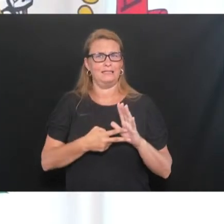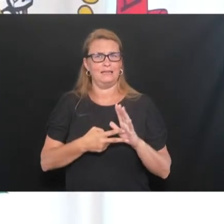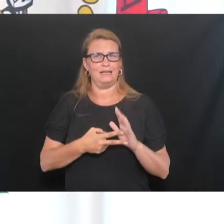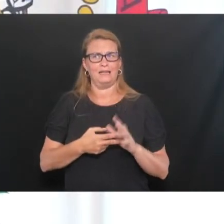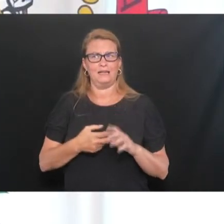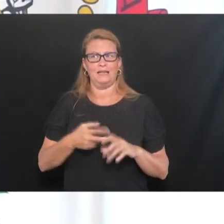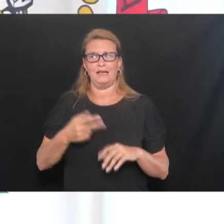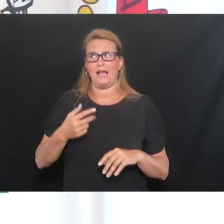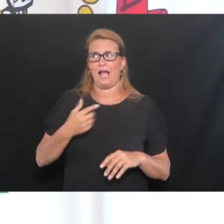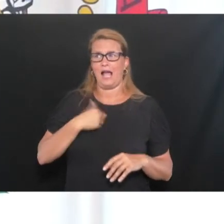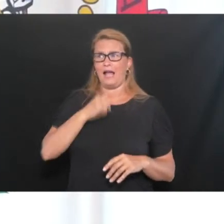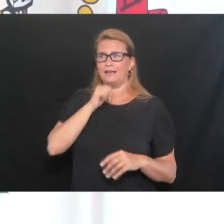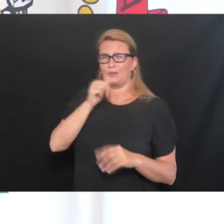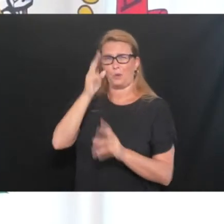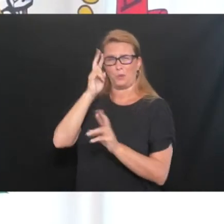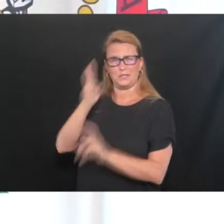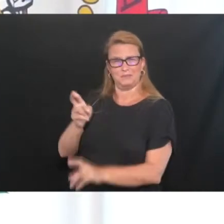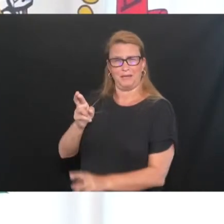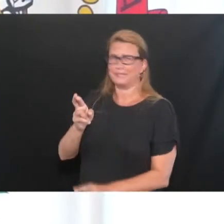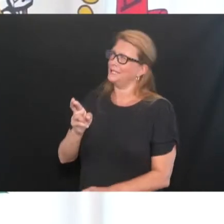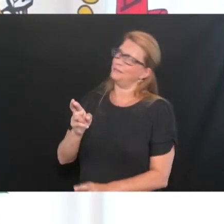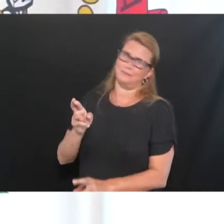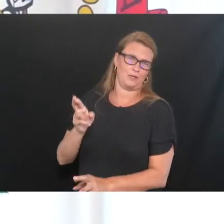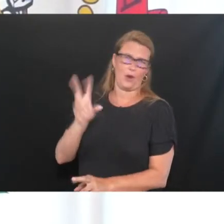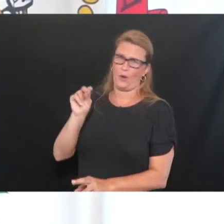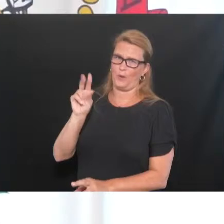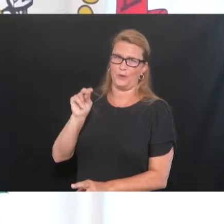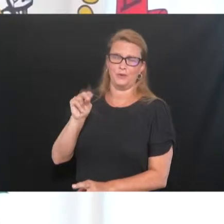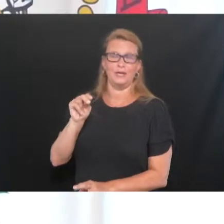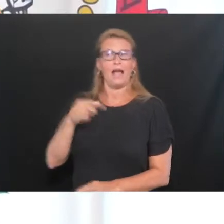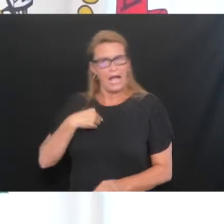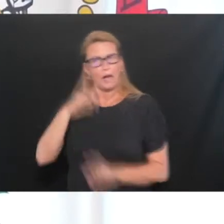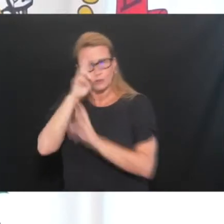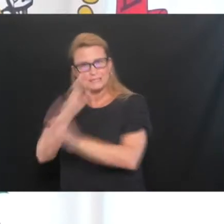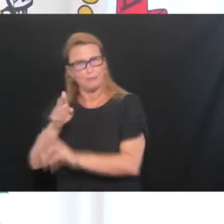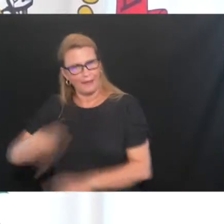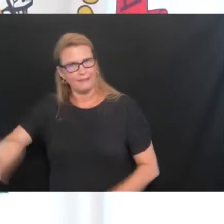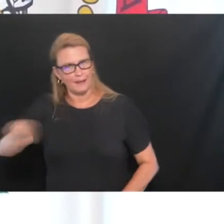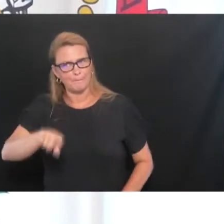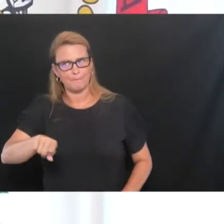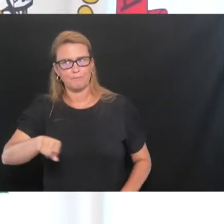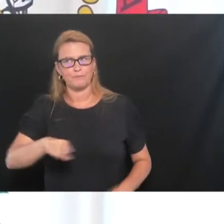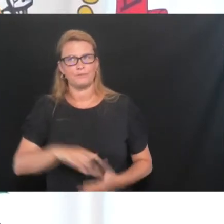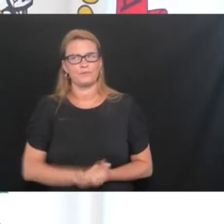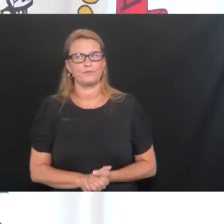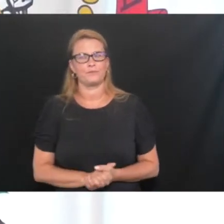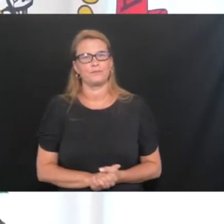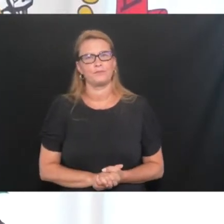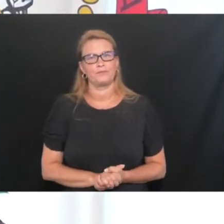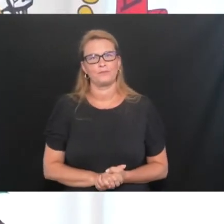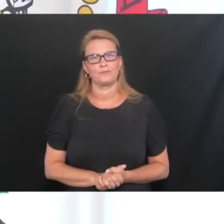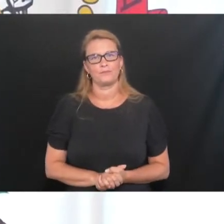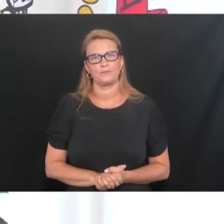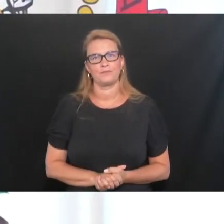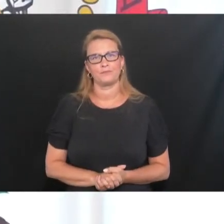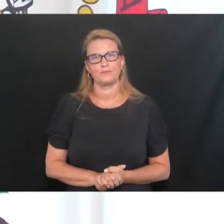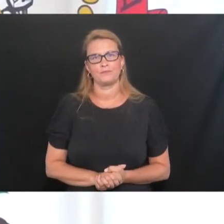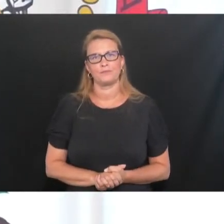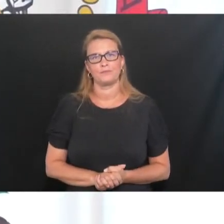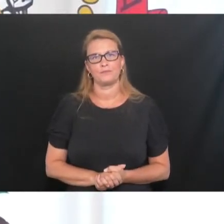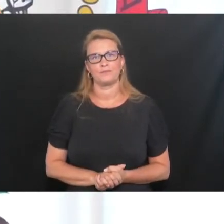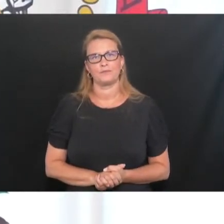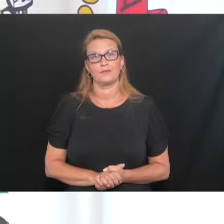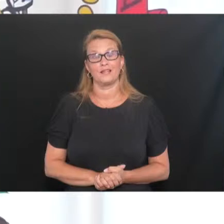be respectful to those that are out there and everything that decide whether or not going to take the vaccine. You know, I think that